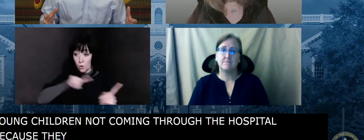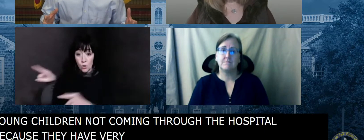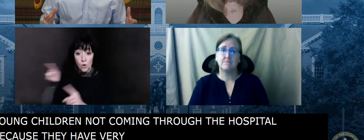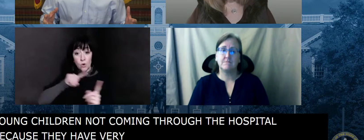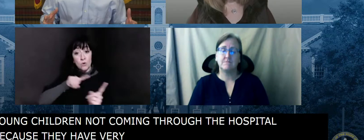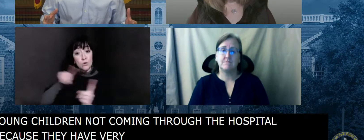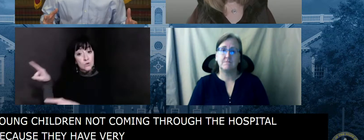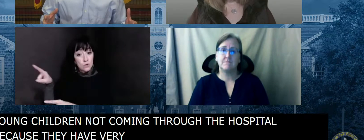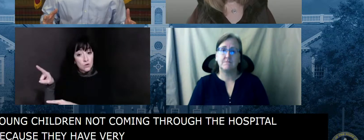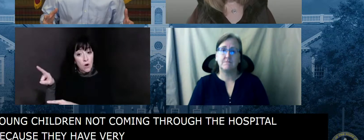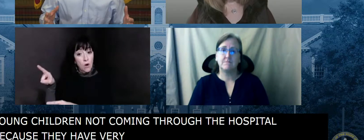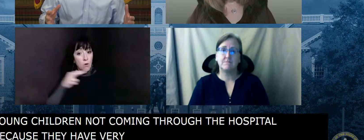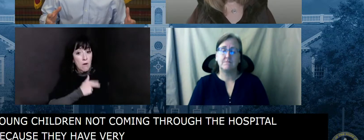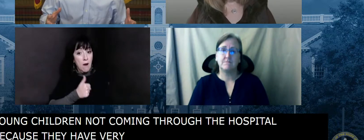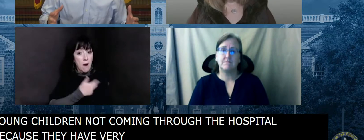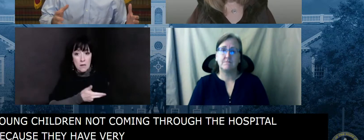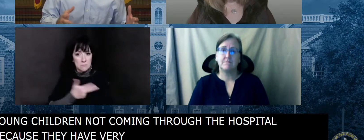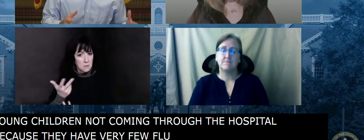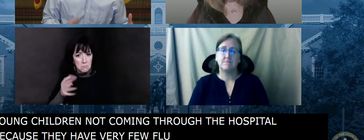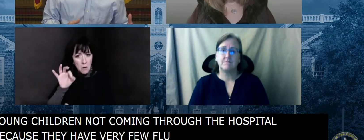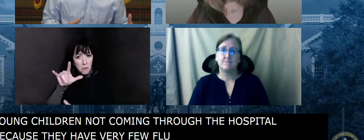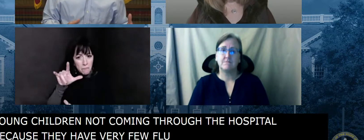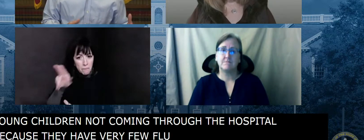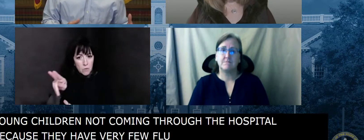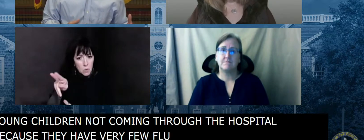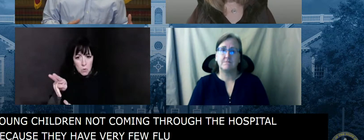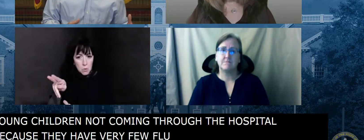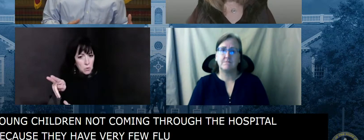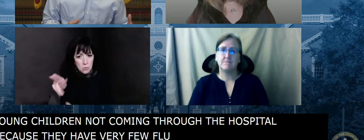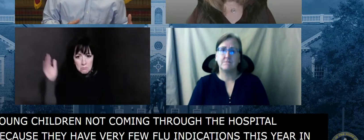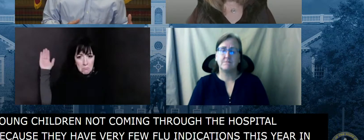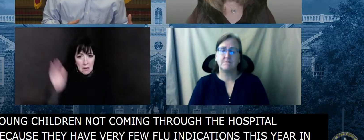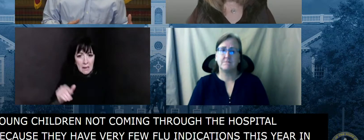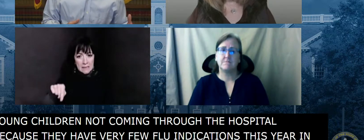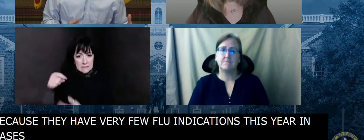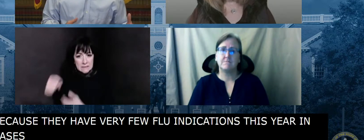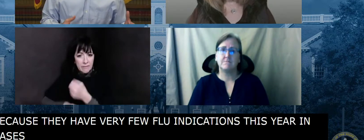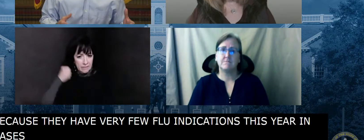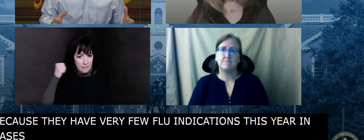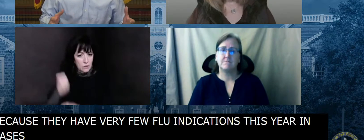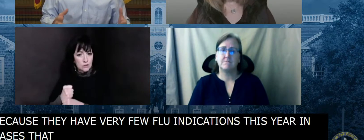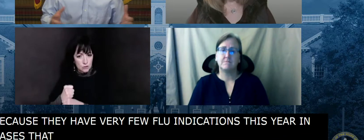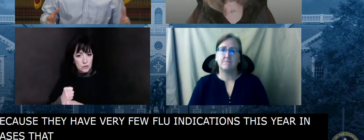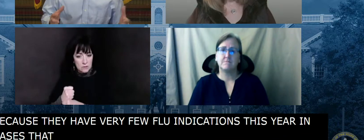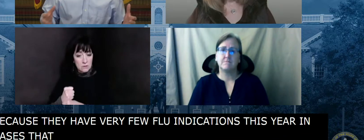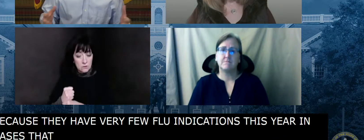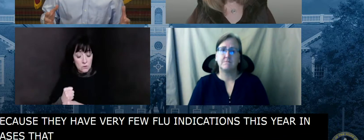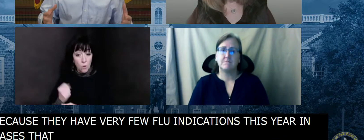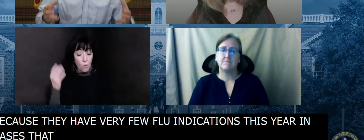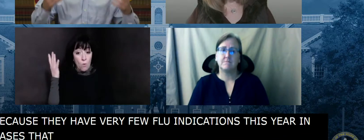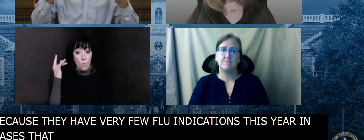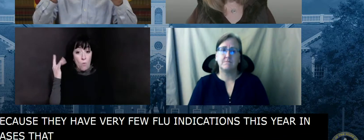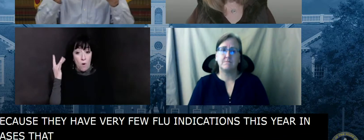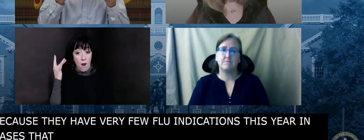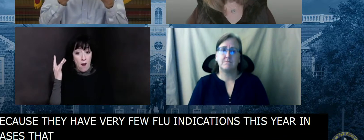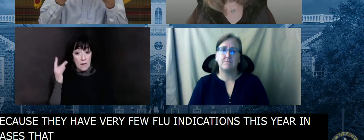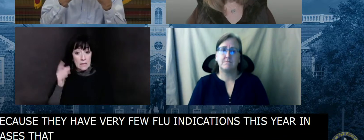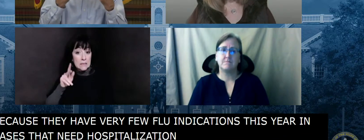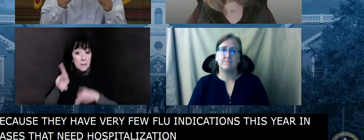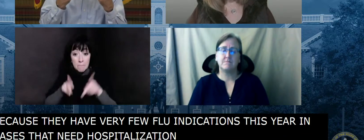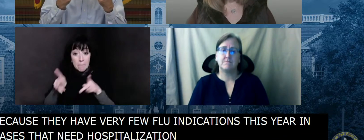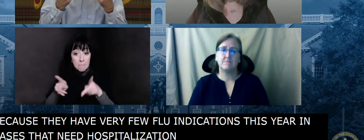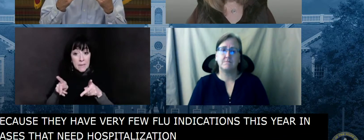flu cases this year and cases that require hospitalization among children. And that's simply because people are